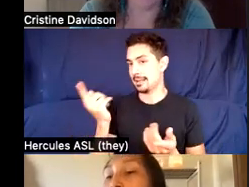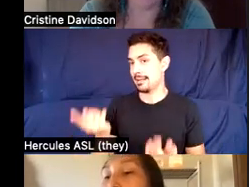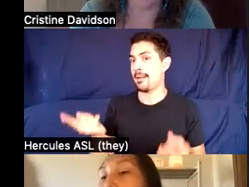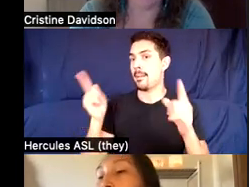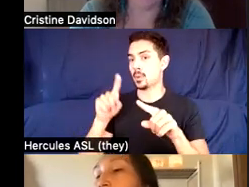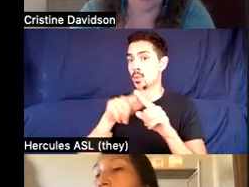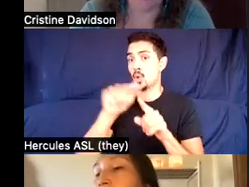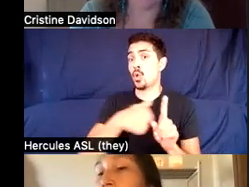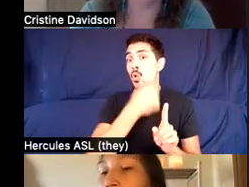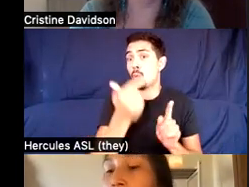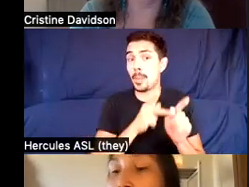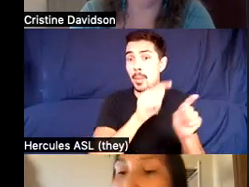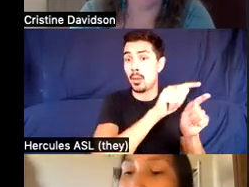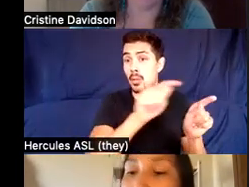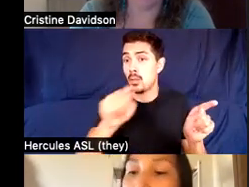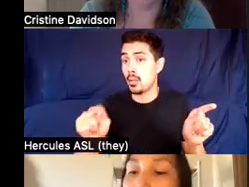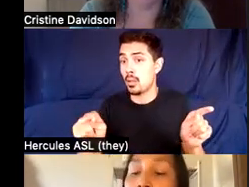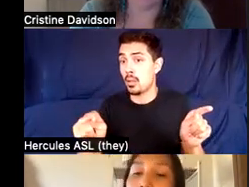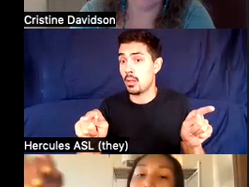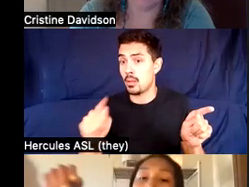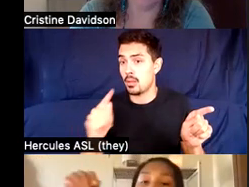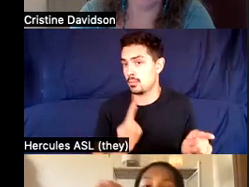party was not the reason that it happened.